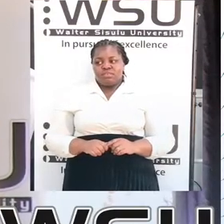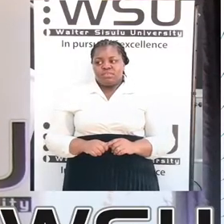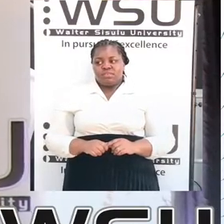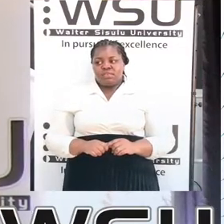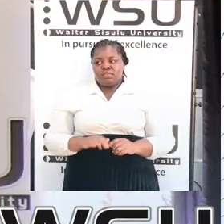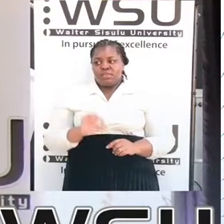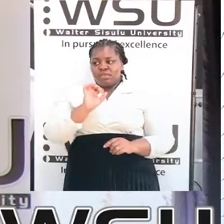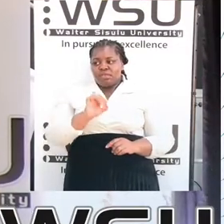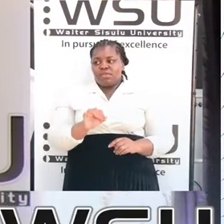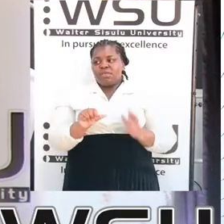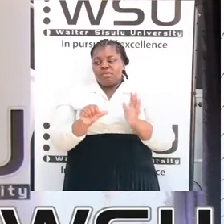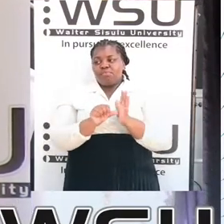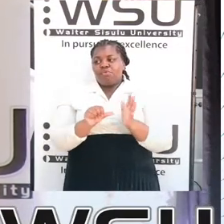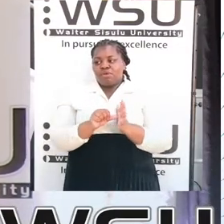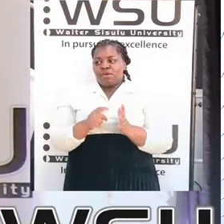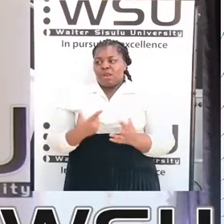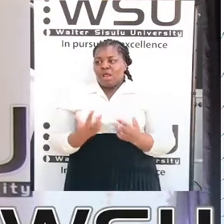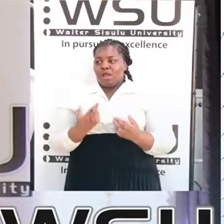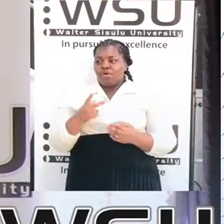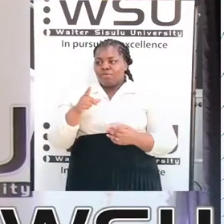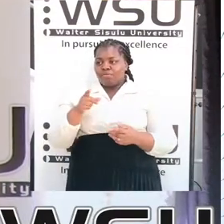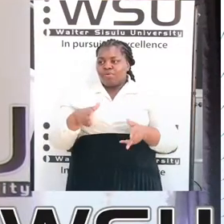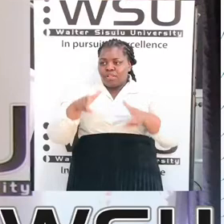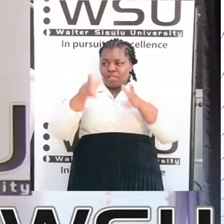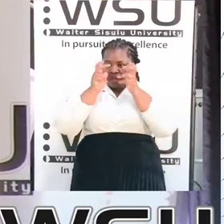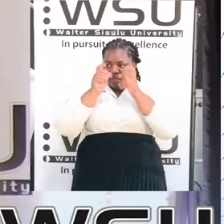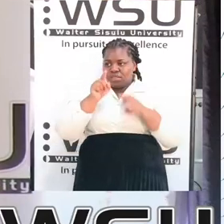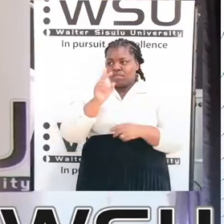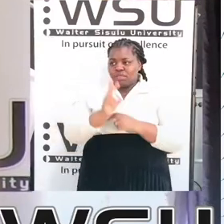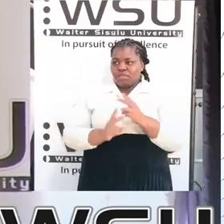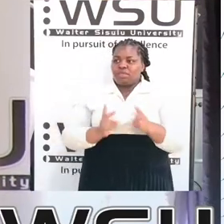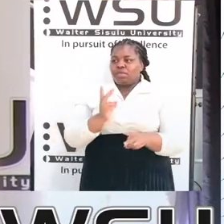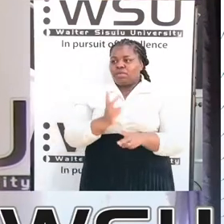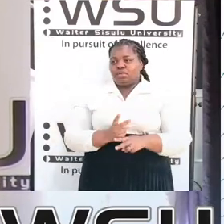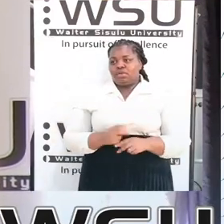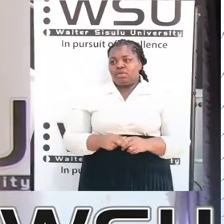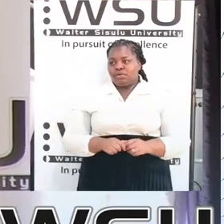It is important, and I hope you'll hear this and repeat it,